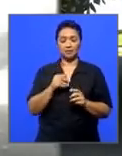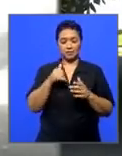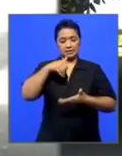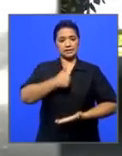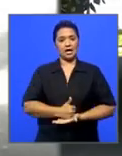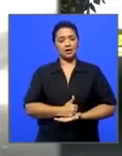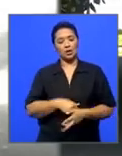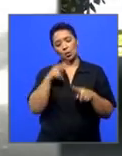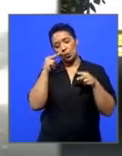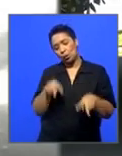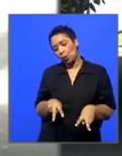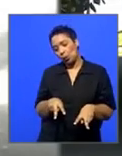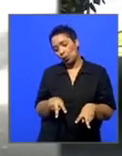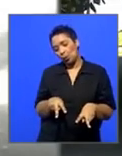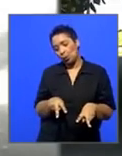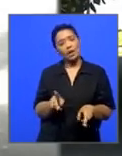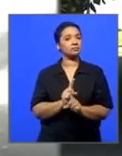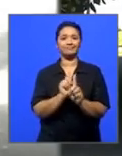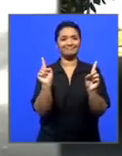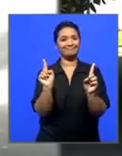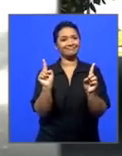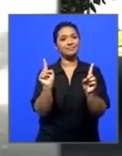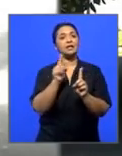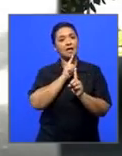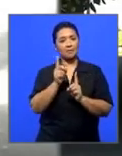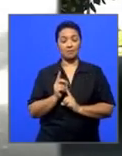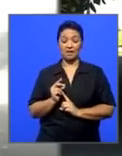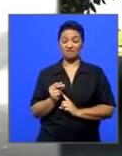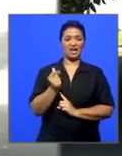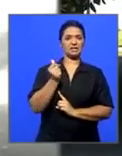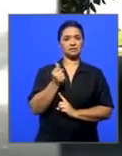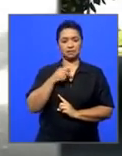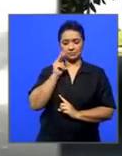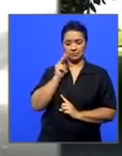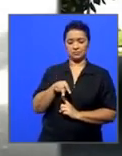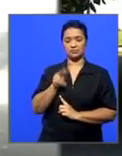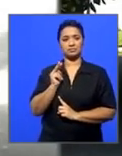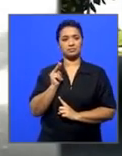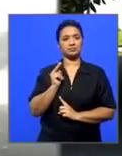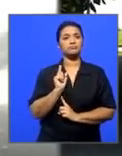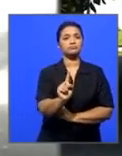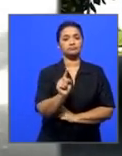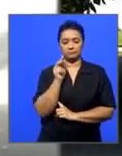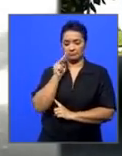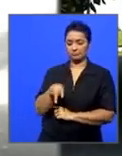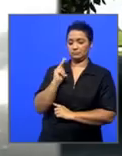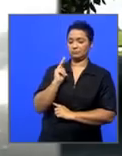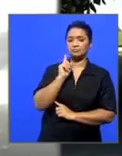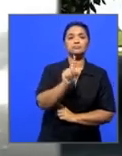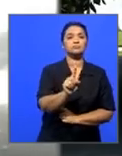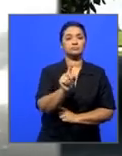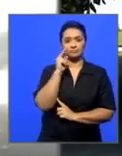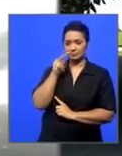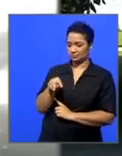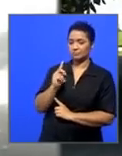to stand for too long. You just, it's literally seconds, a couple of seconds, and then you walk past. Yeah.